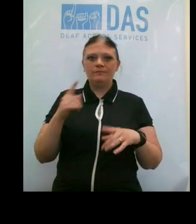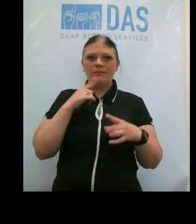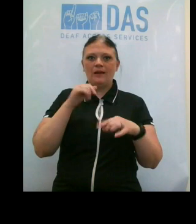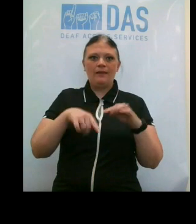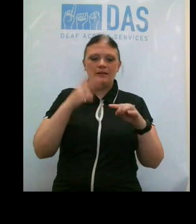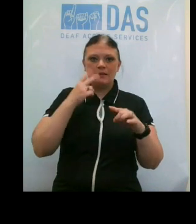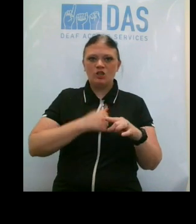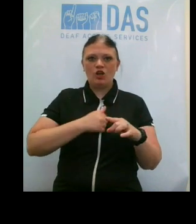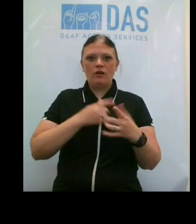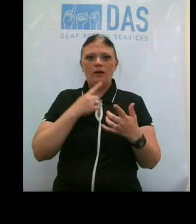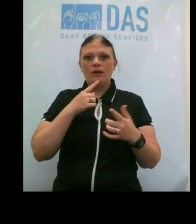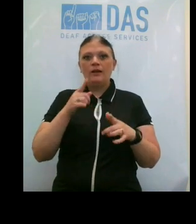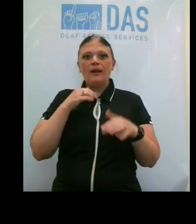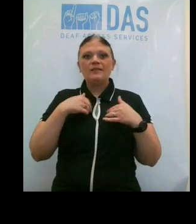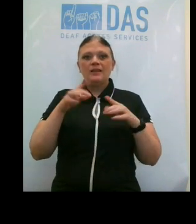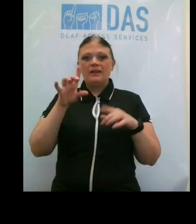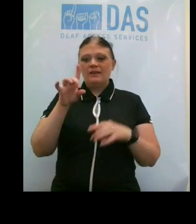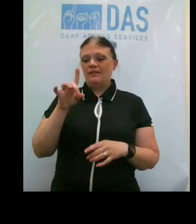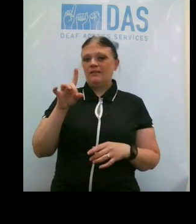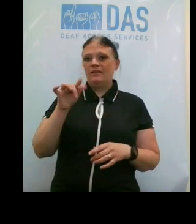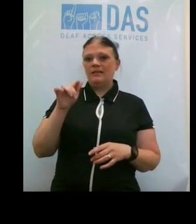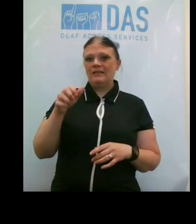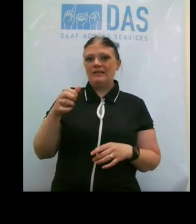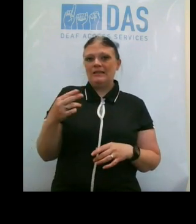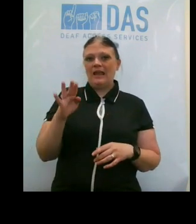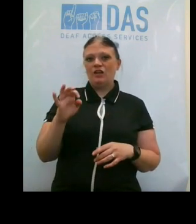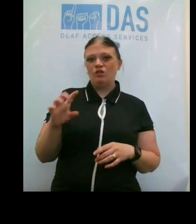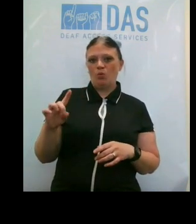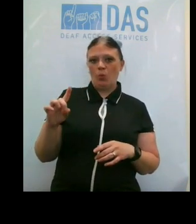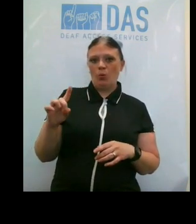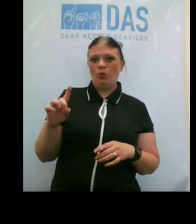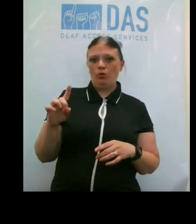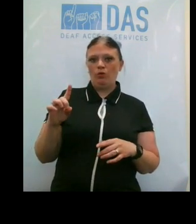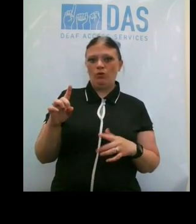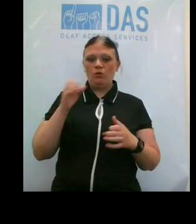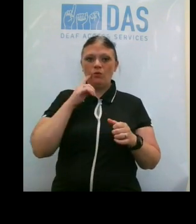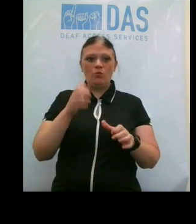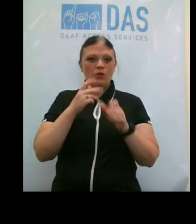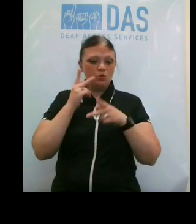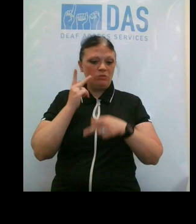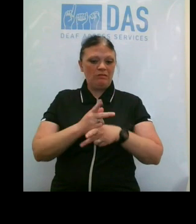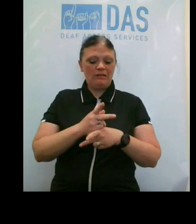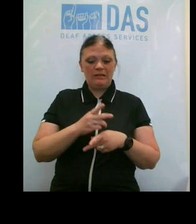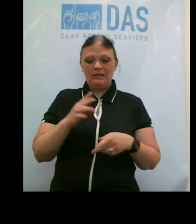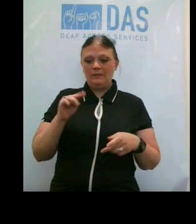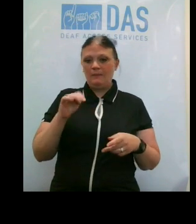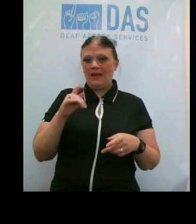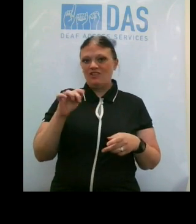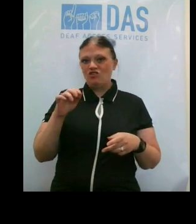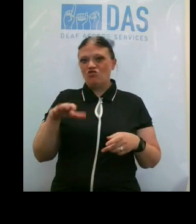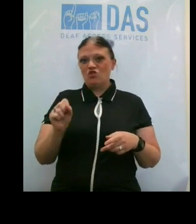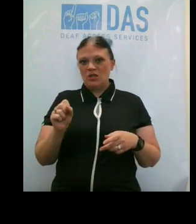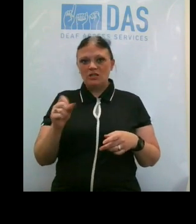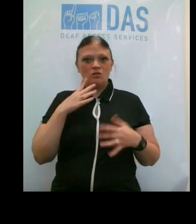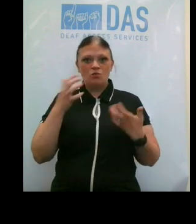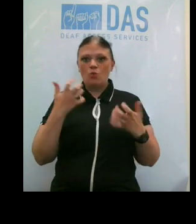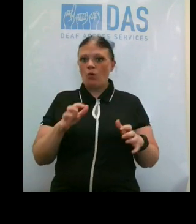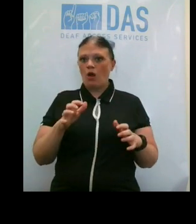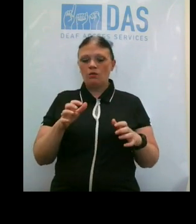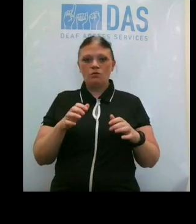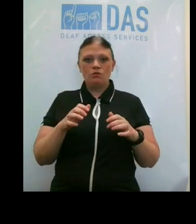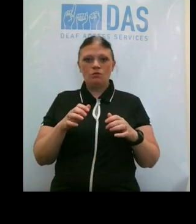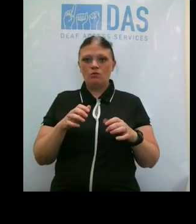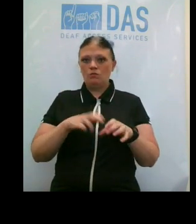regional monitoring dashboard that shows if we met the metrics, which we have. We want to keep those metrics in place. We don't want to fall out of those metrics, because if we